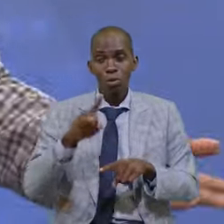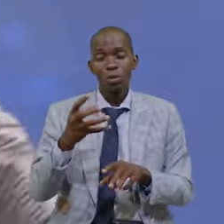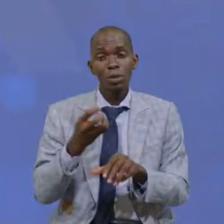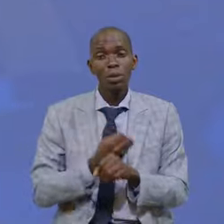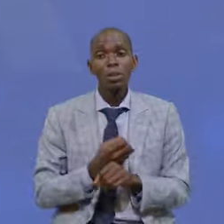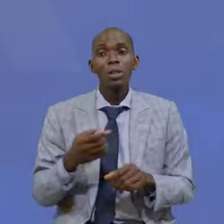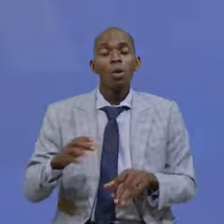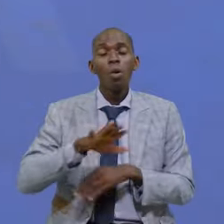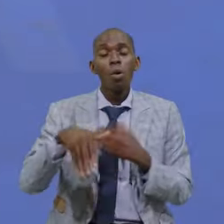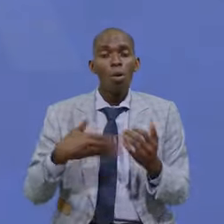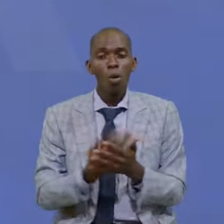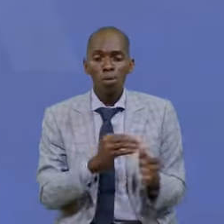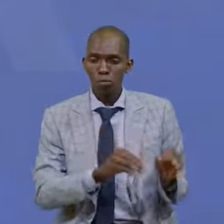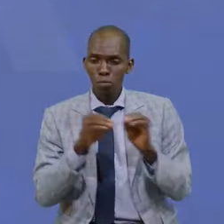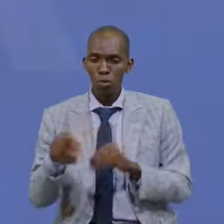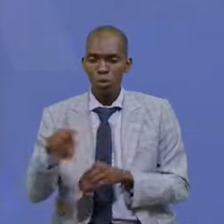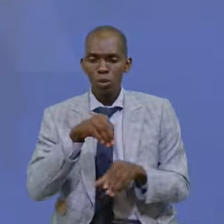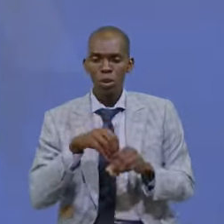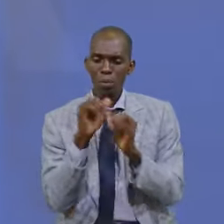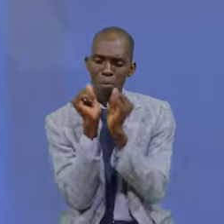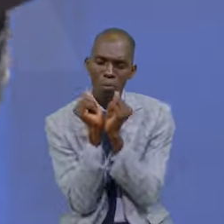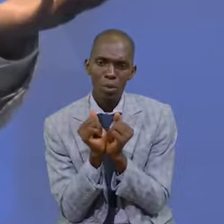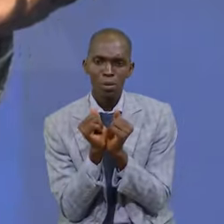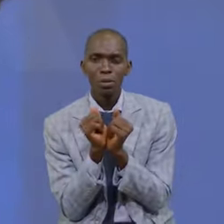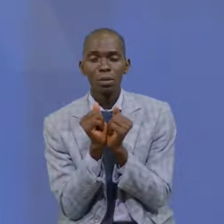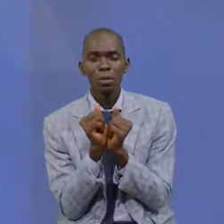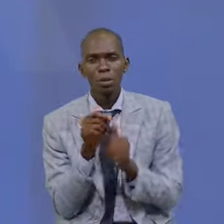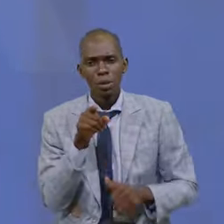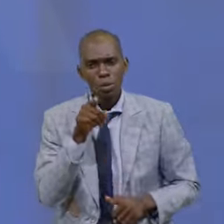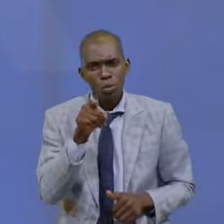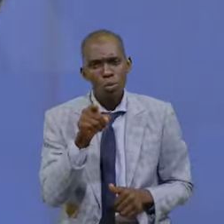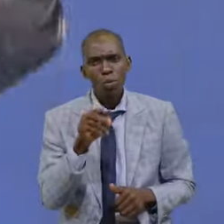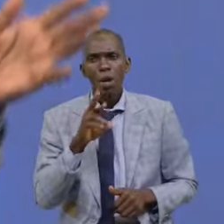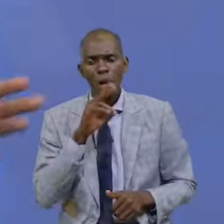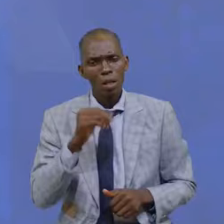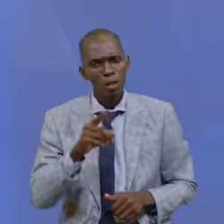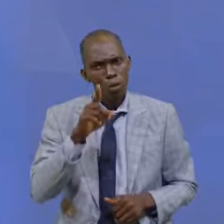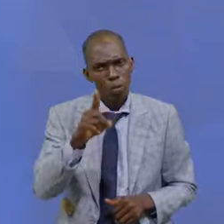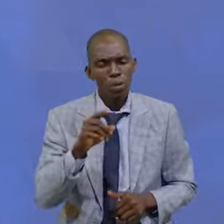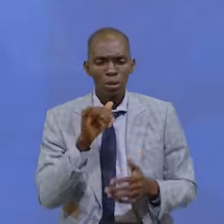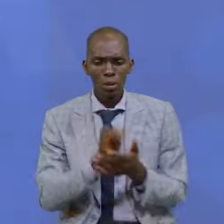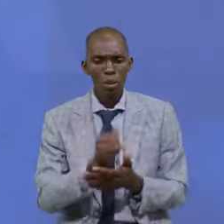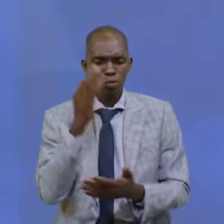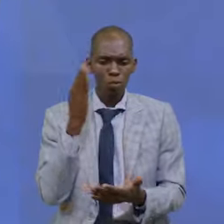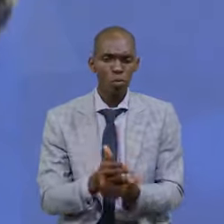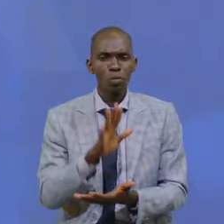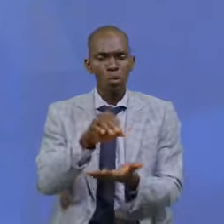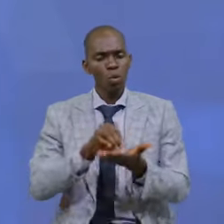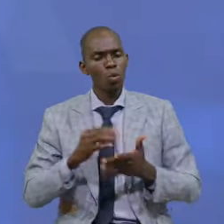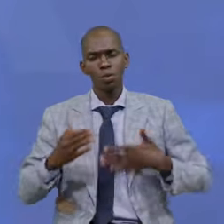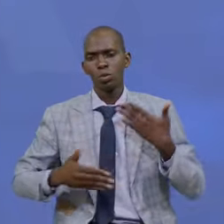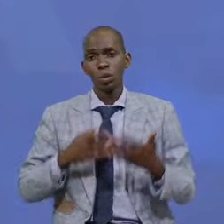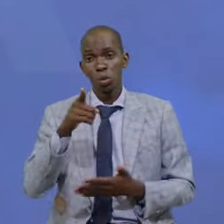you in a dungeon. Joy, you are the one that cancels your own joy, cancels your